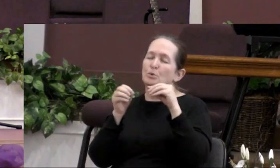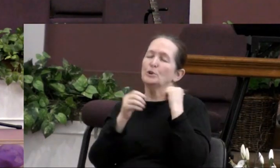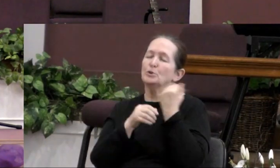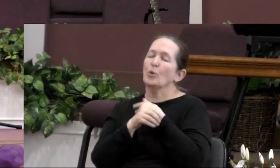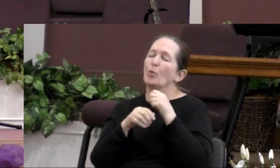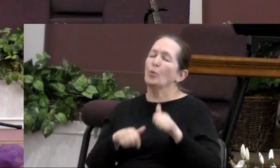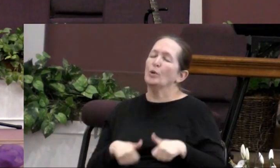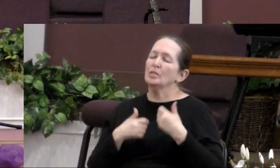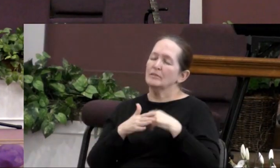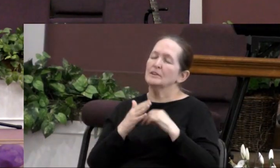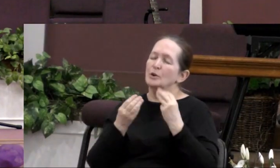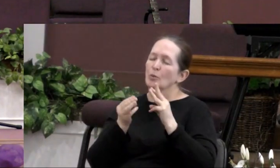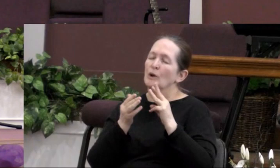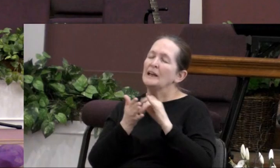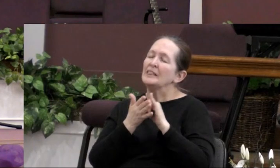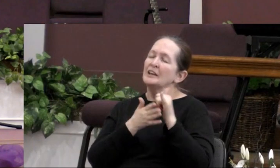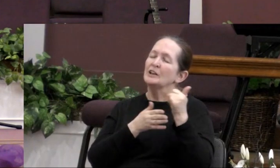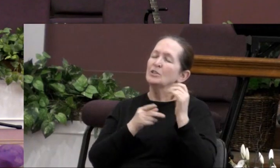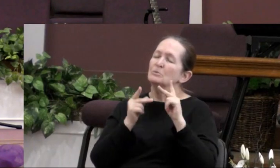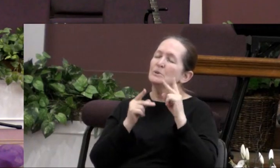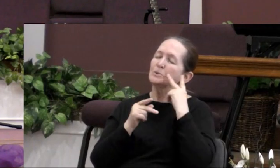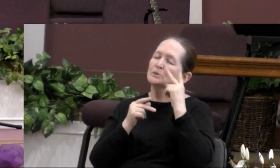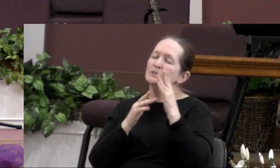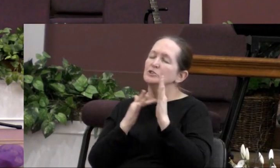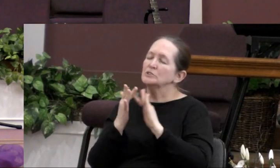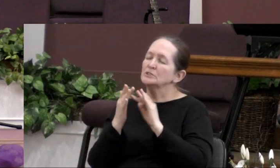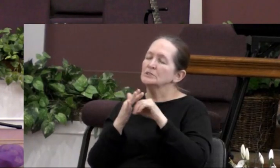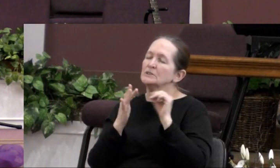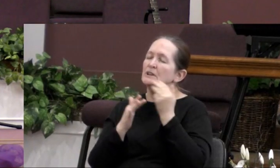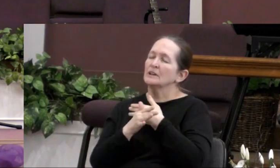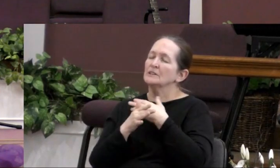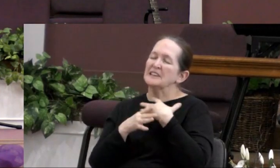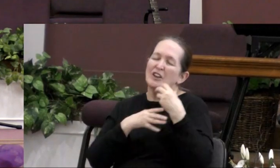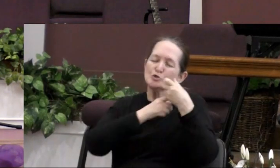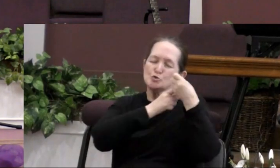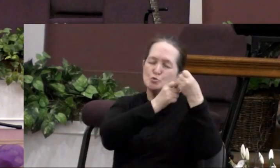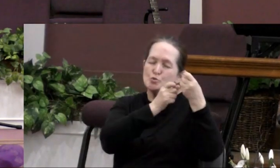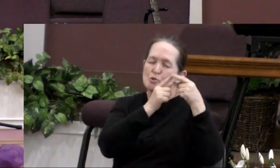such a way that others see Jesus in us and are drawn to you?